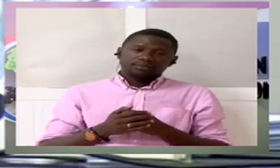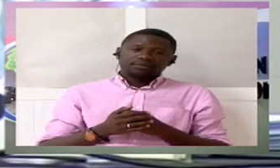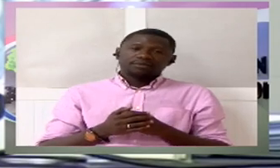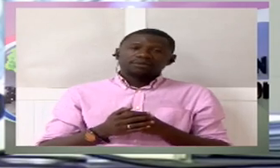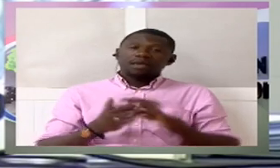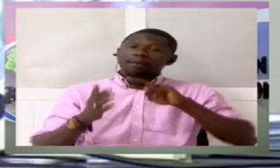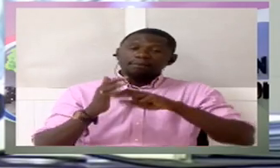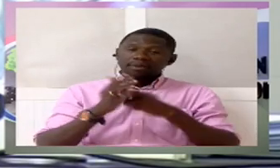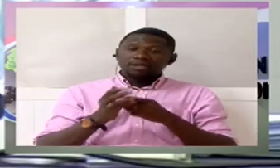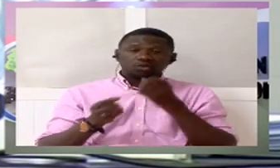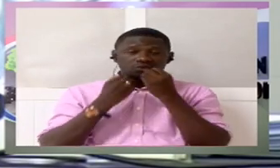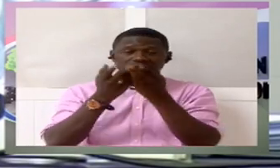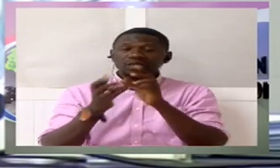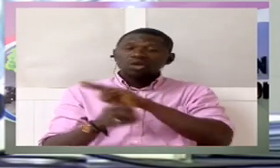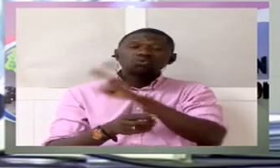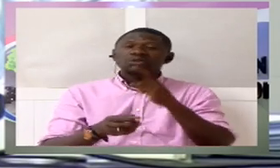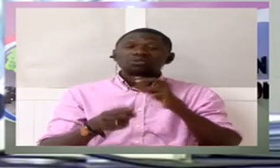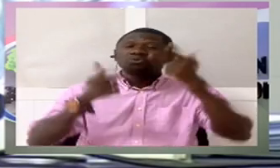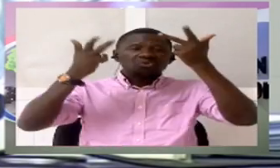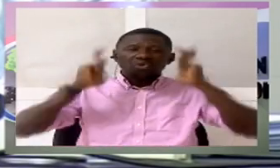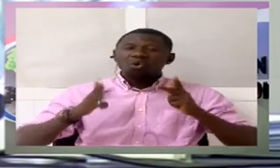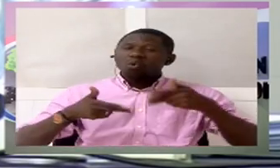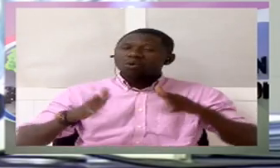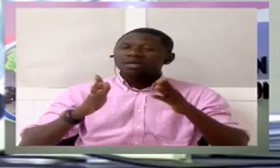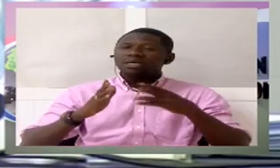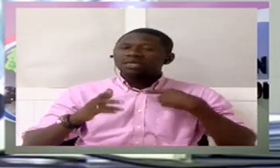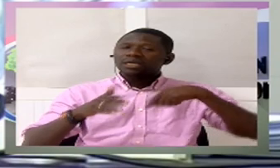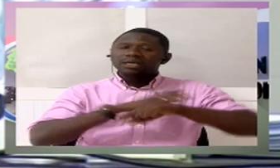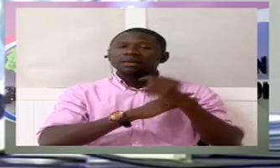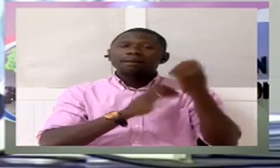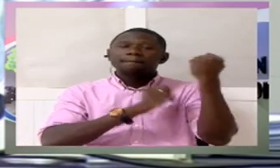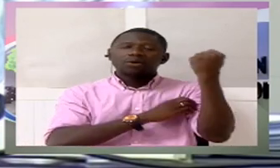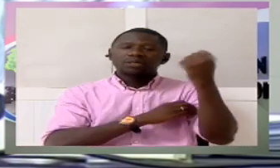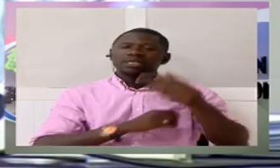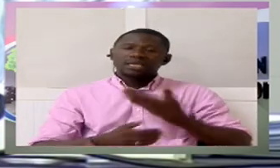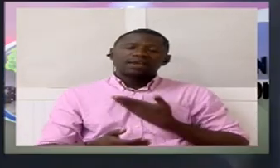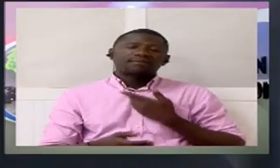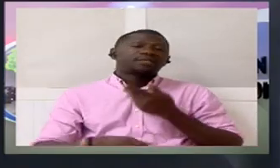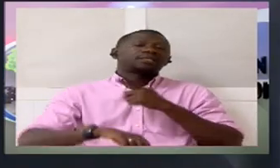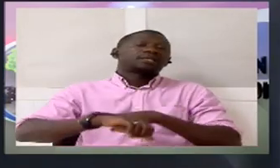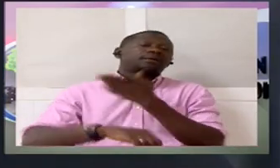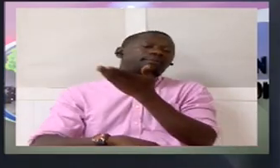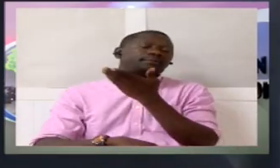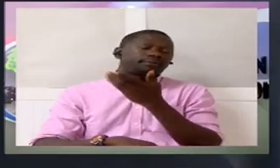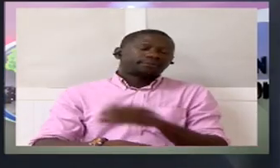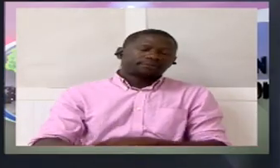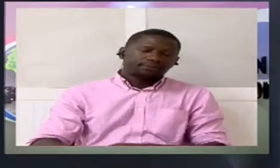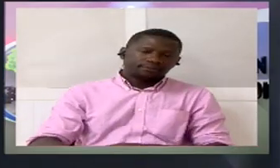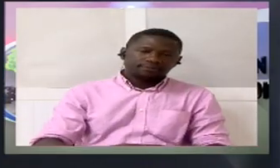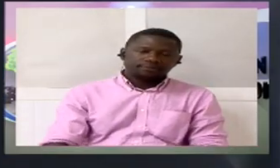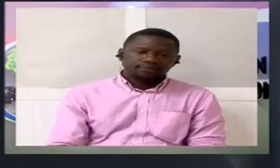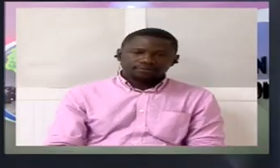lawful in the powers that he possessed at the time. But it's in Foko, symbol